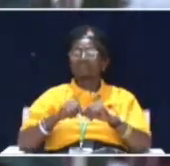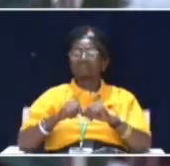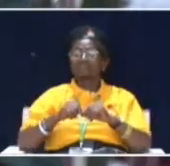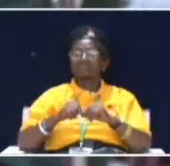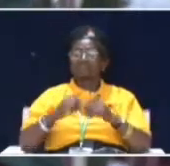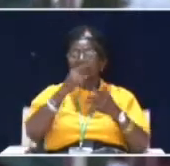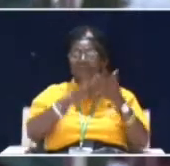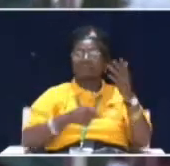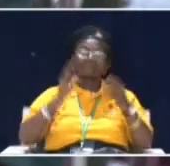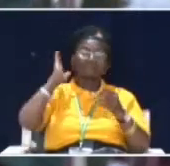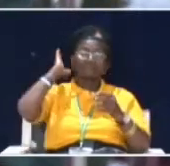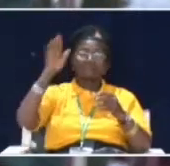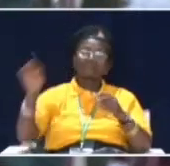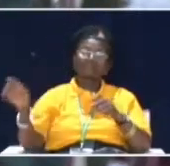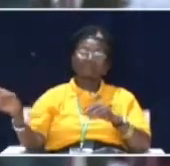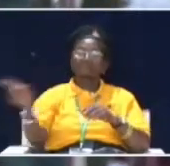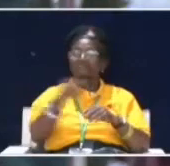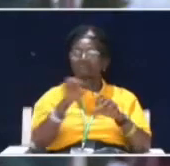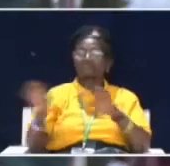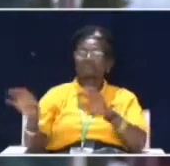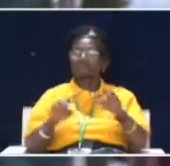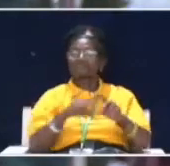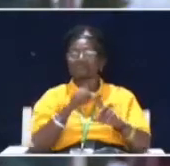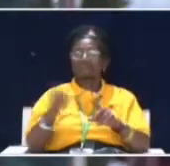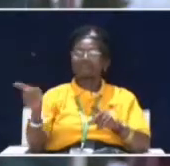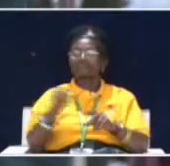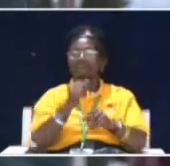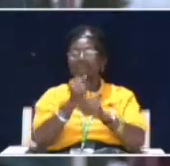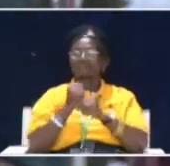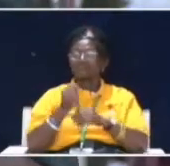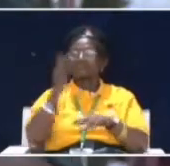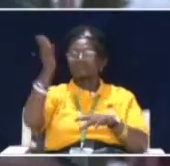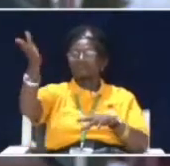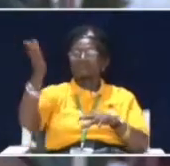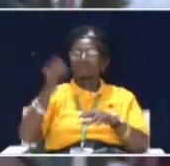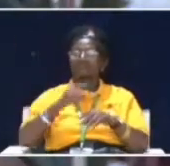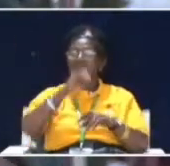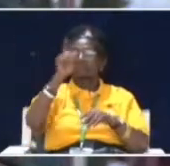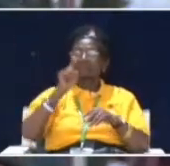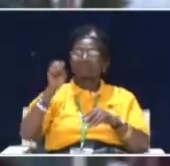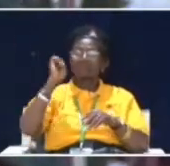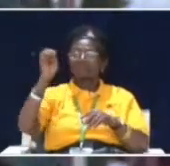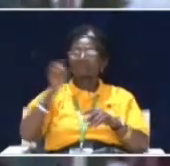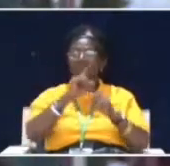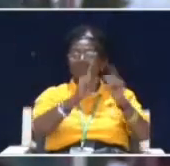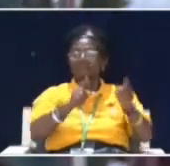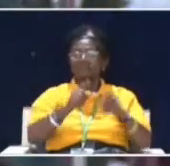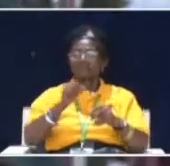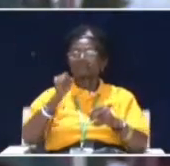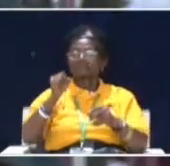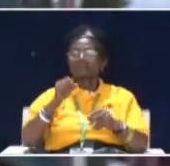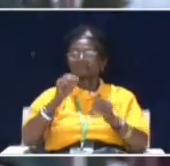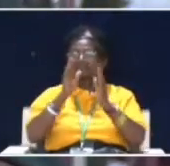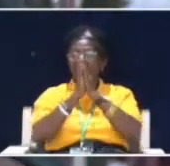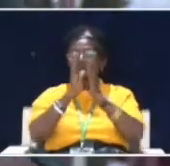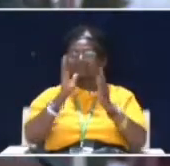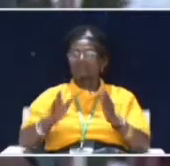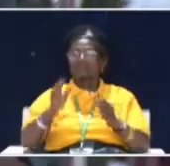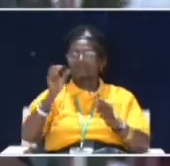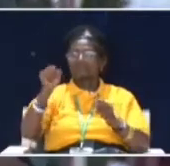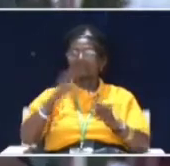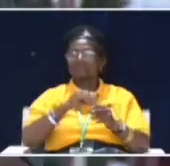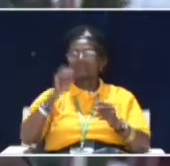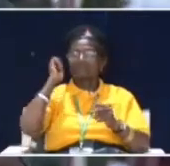What are you going to do when you get there? Ki lo ma se to ba de be. He answers prayers. O gbo adura.